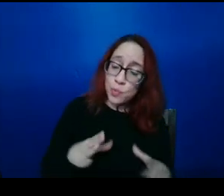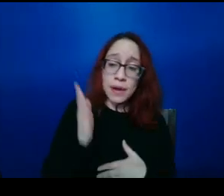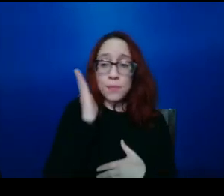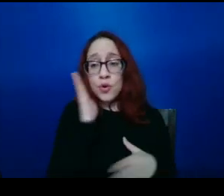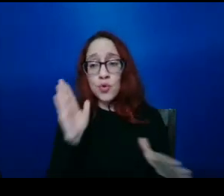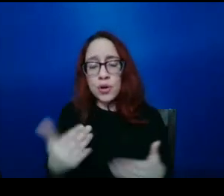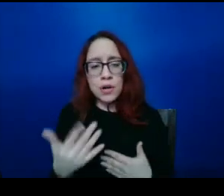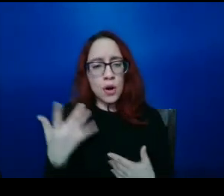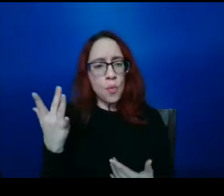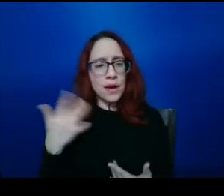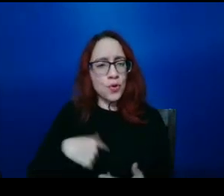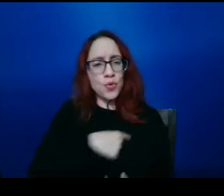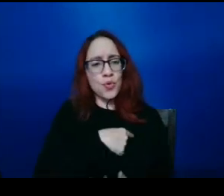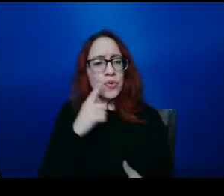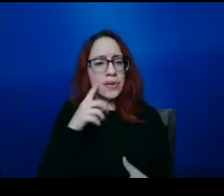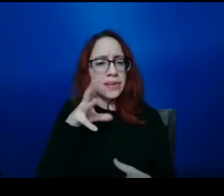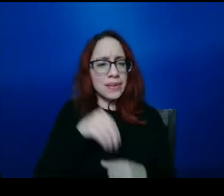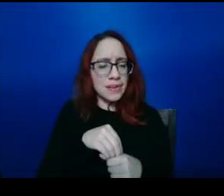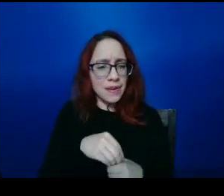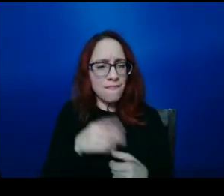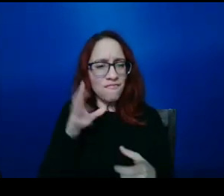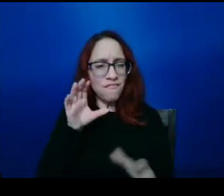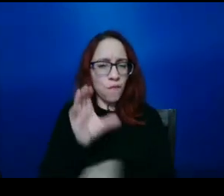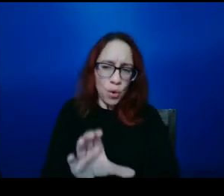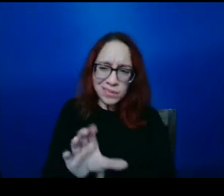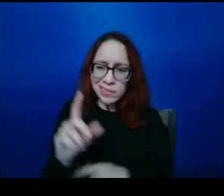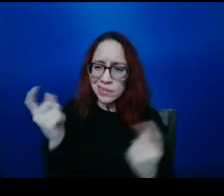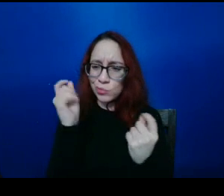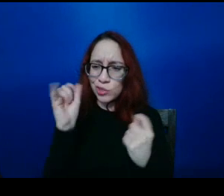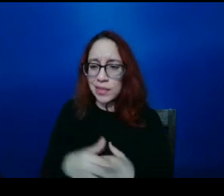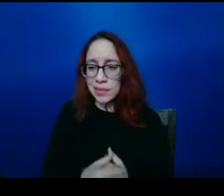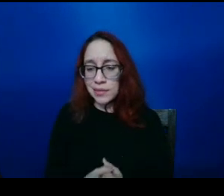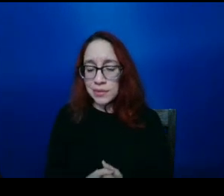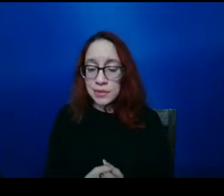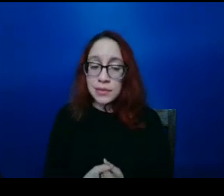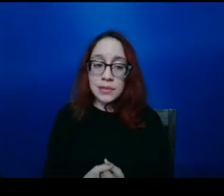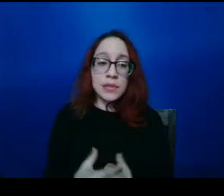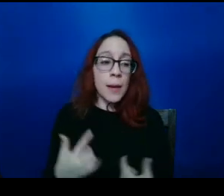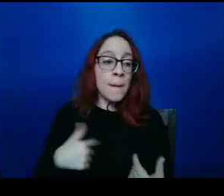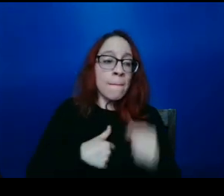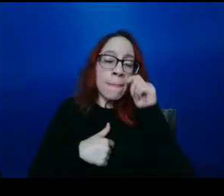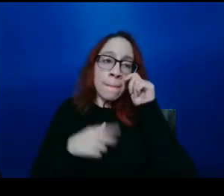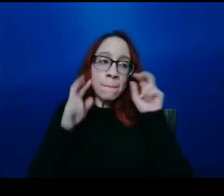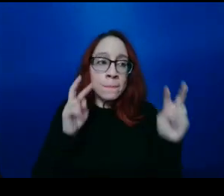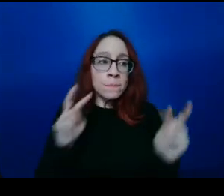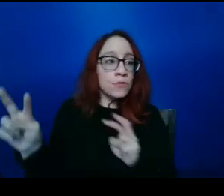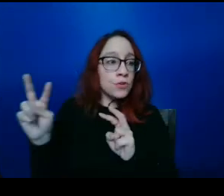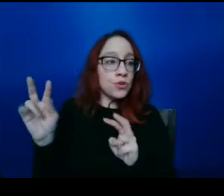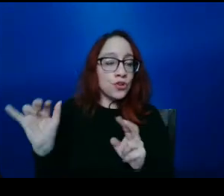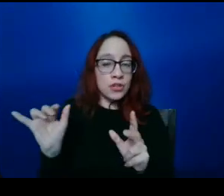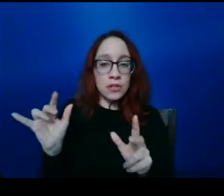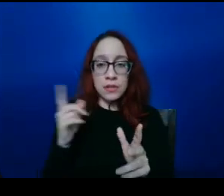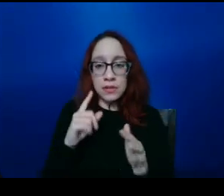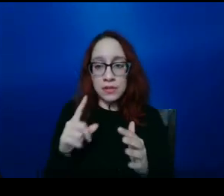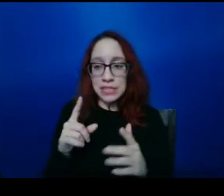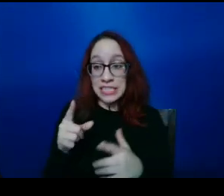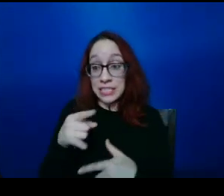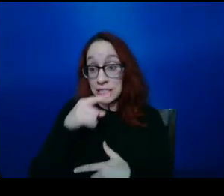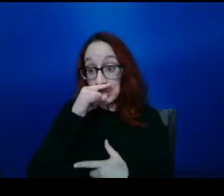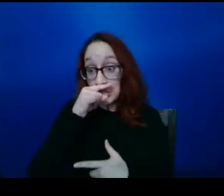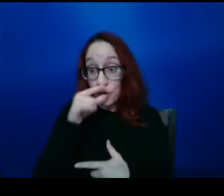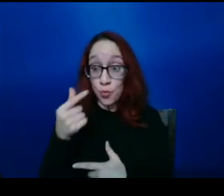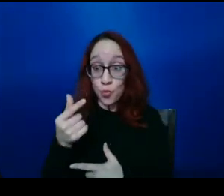why are we all in the city forced to celebrate it? We all see where this child grooming, because that's what